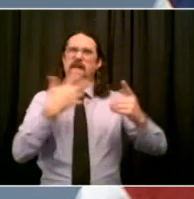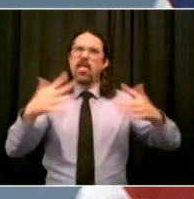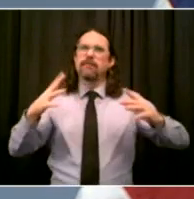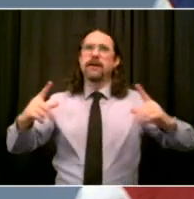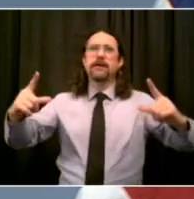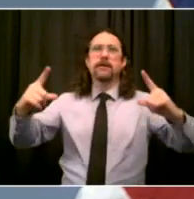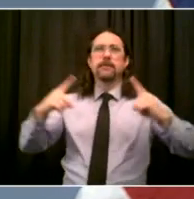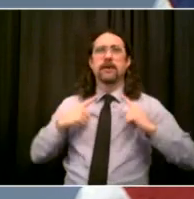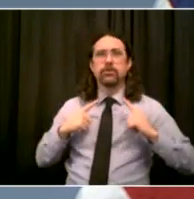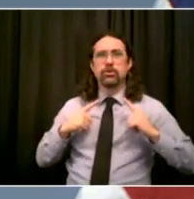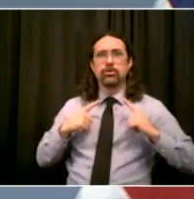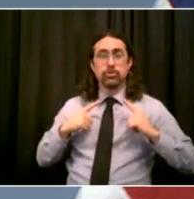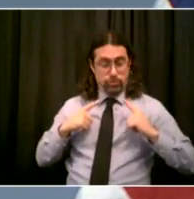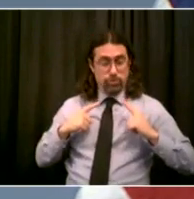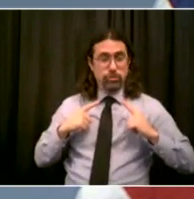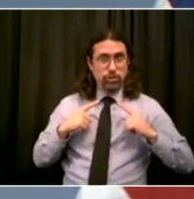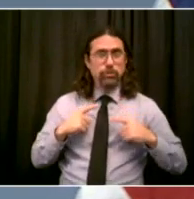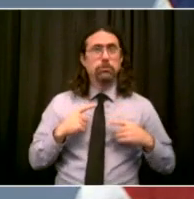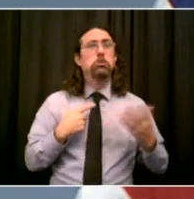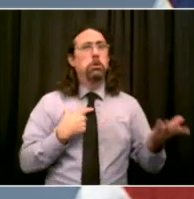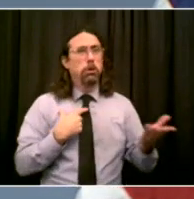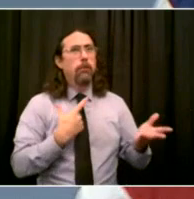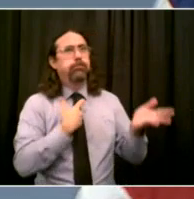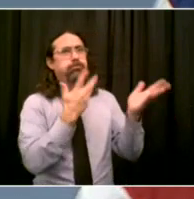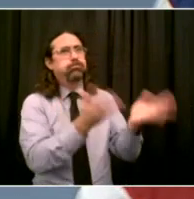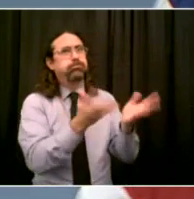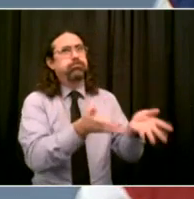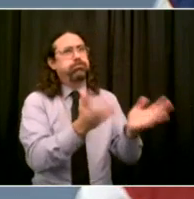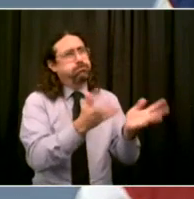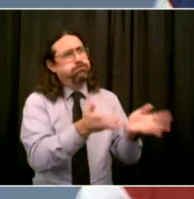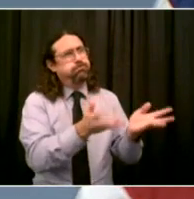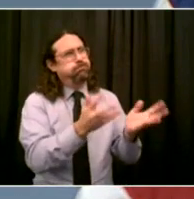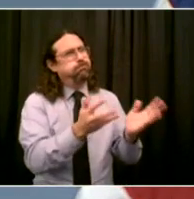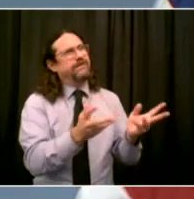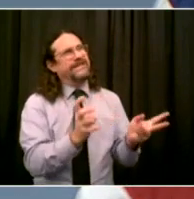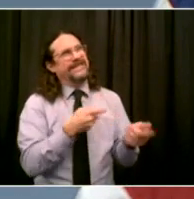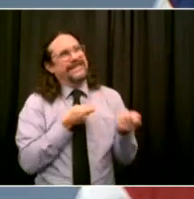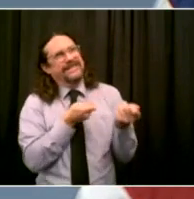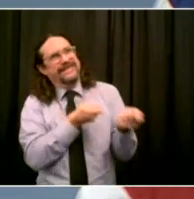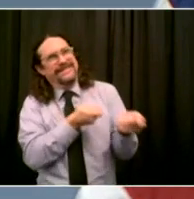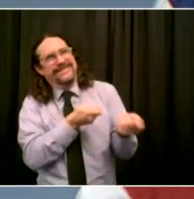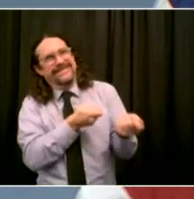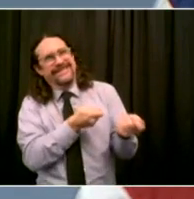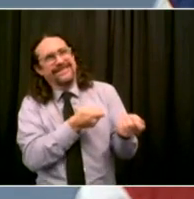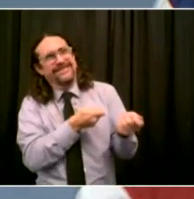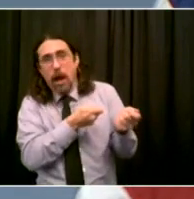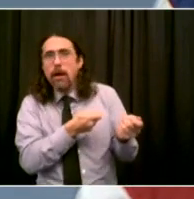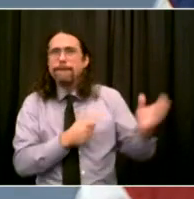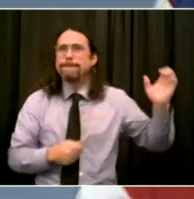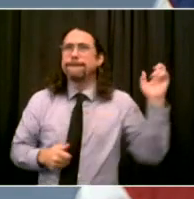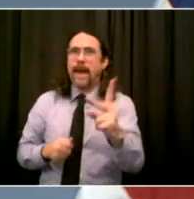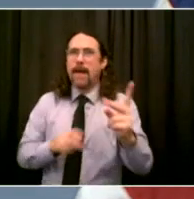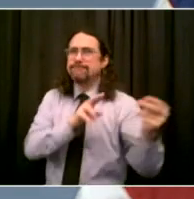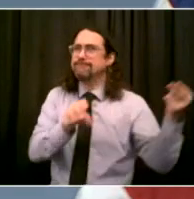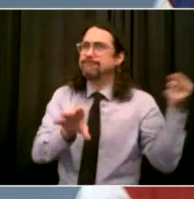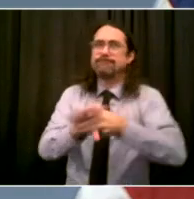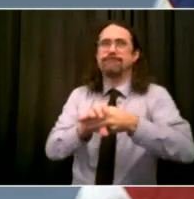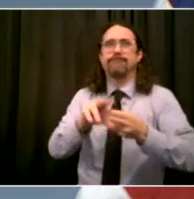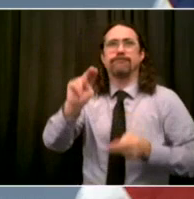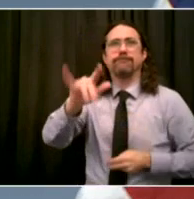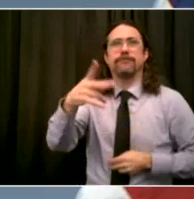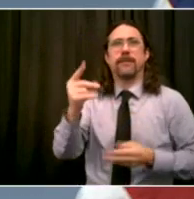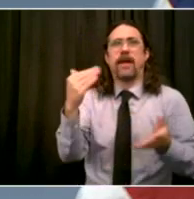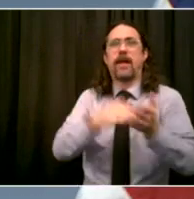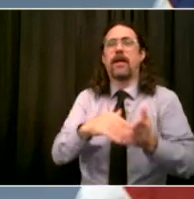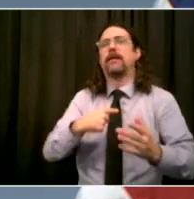think about making sure that the department at the highest levels is representative of the people of New York City. I think